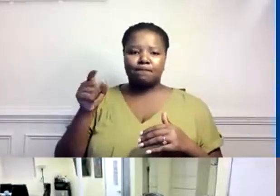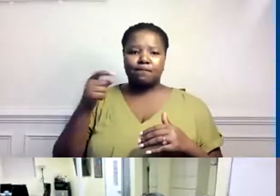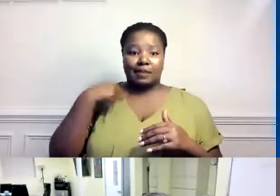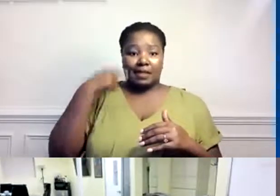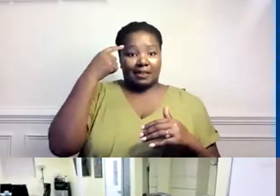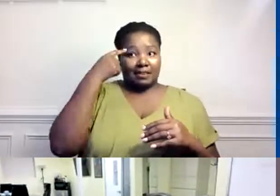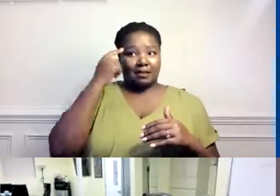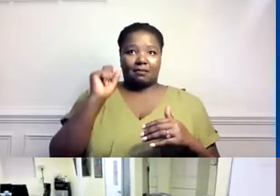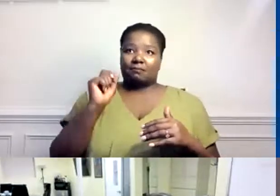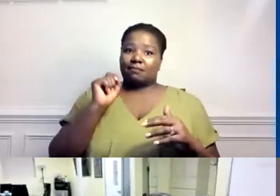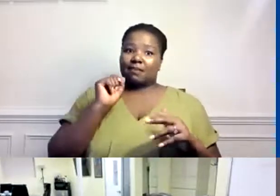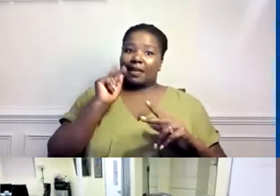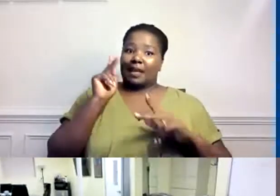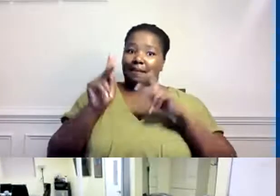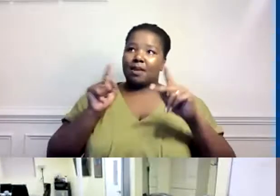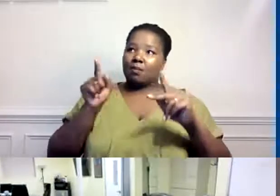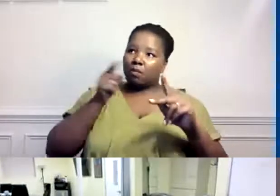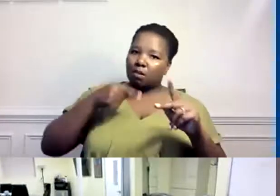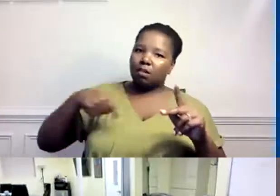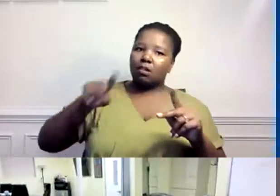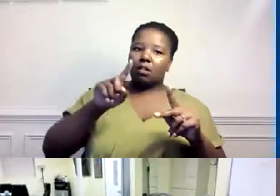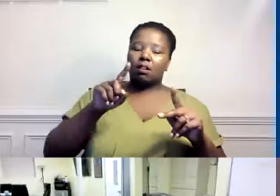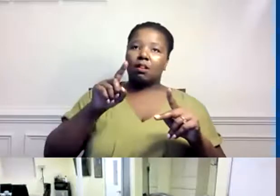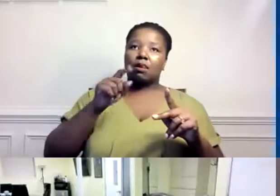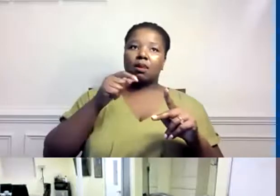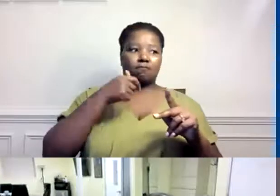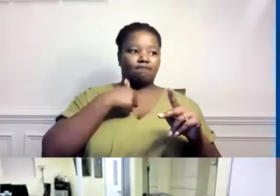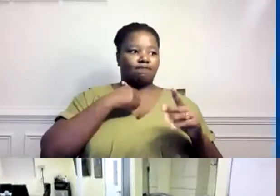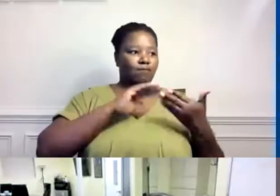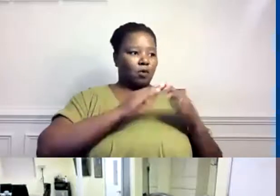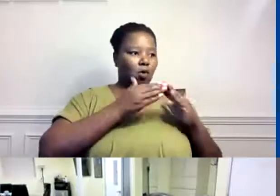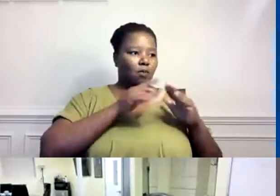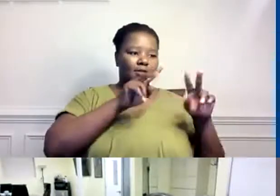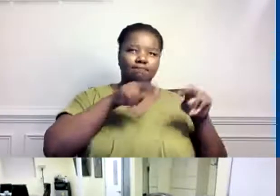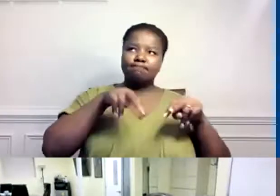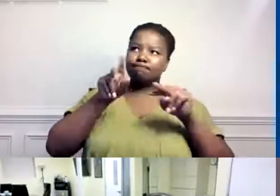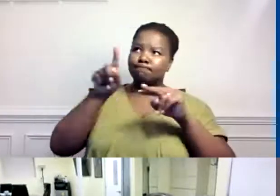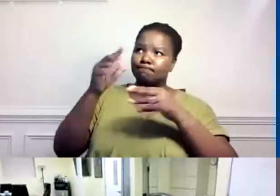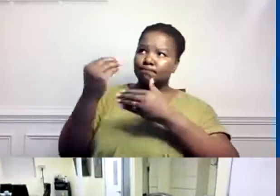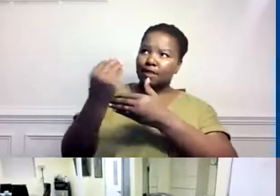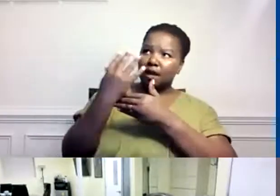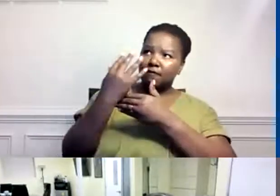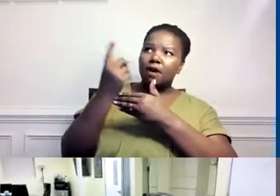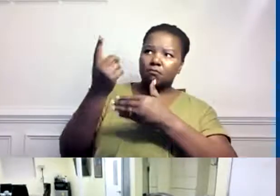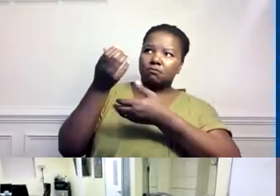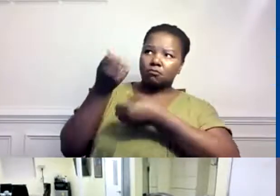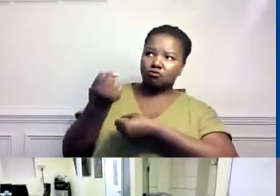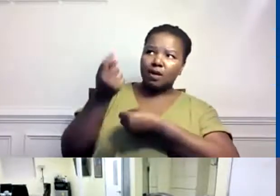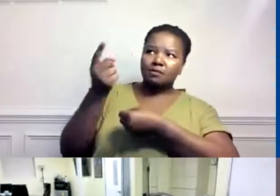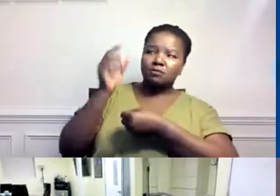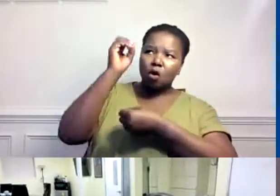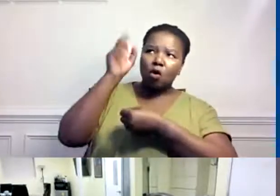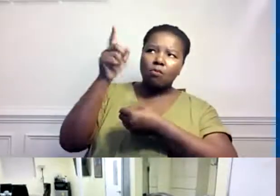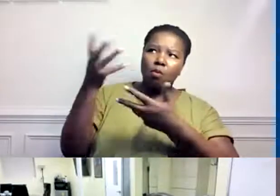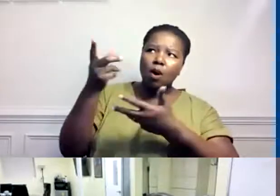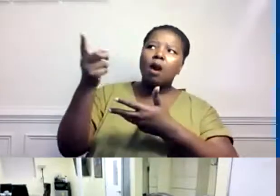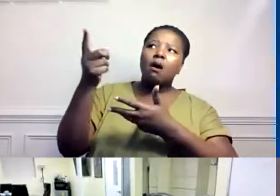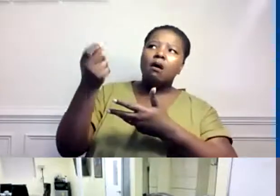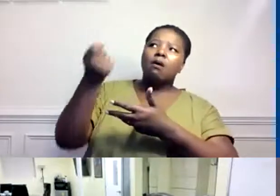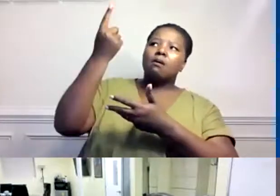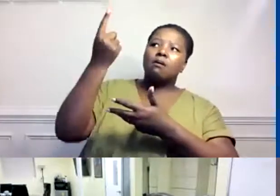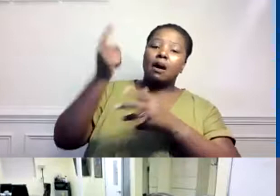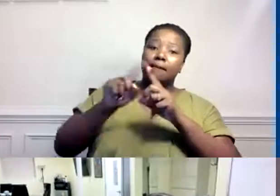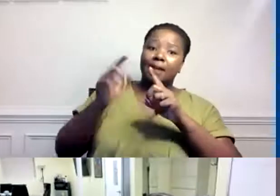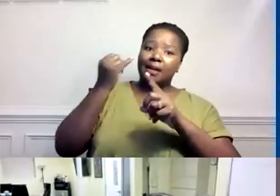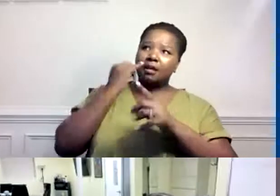of us, look to people we trust for their advice and for their opinion. And it's very frustrating